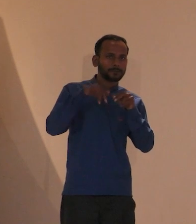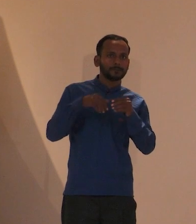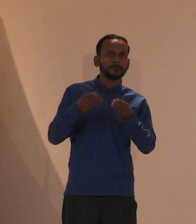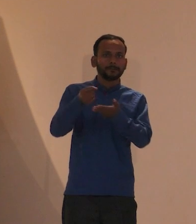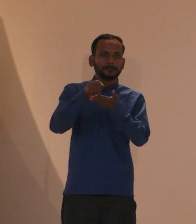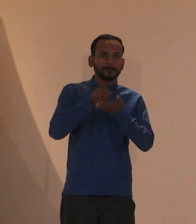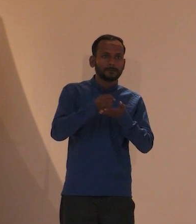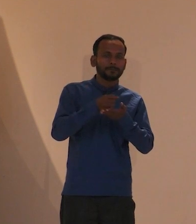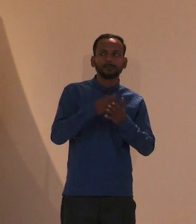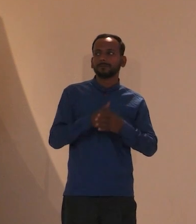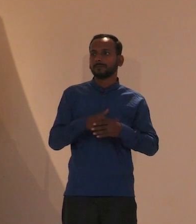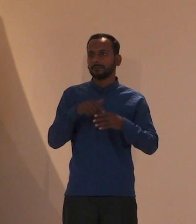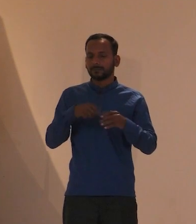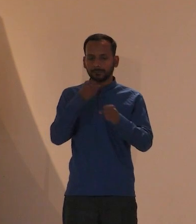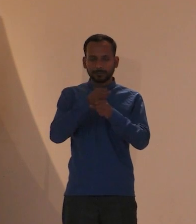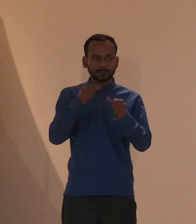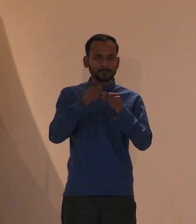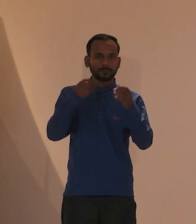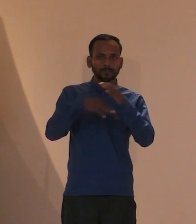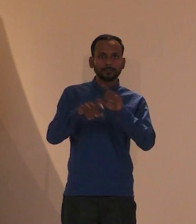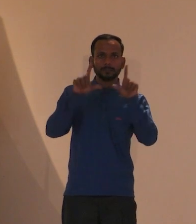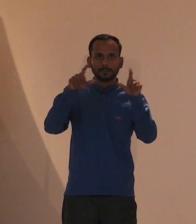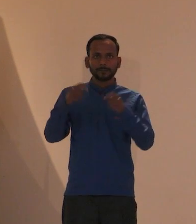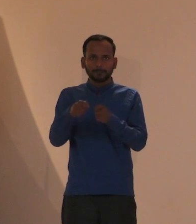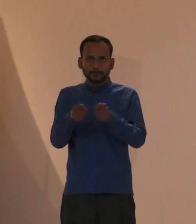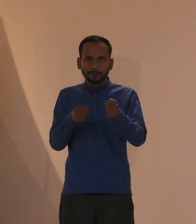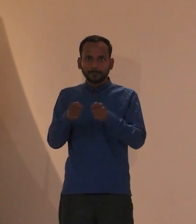the Archdiocese of Goa to set up this museum,